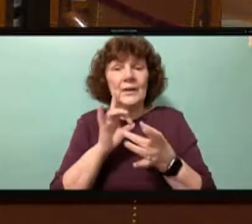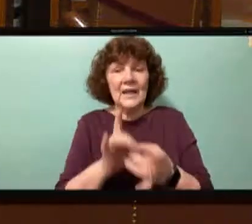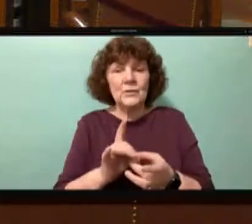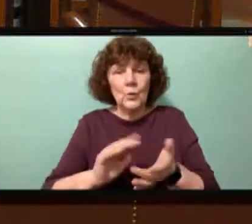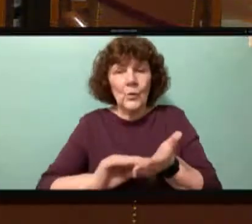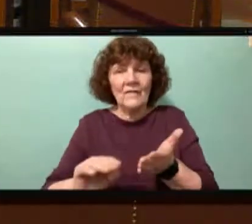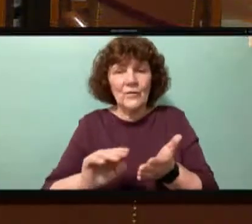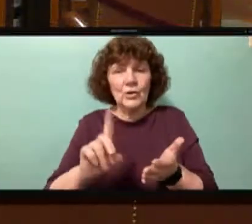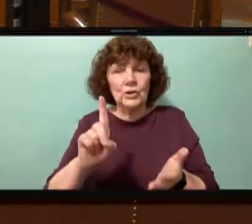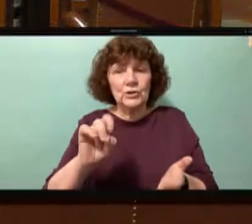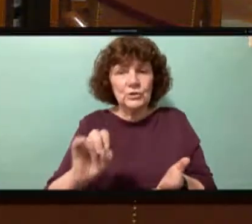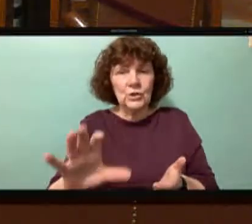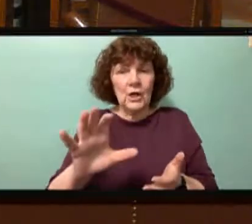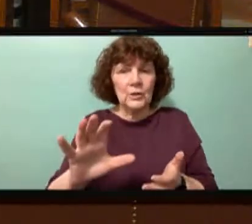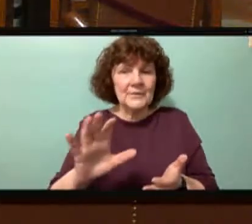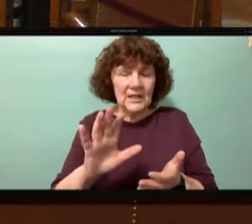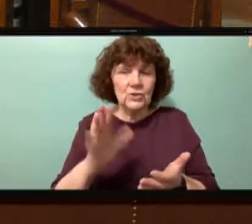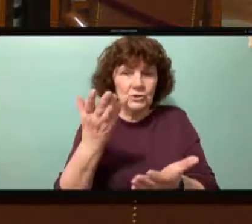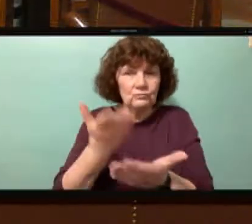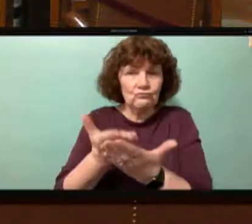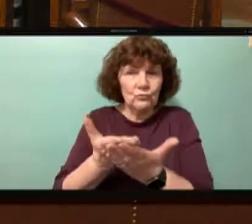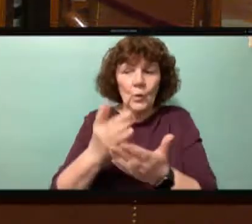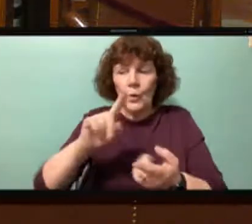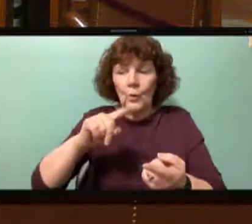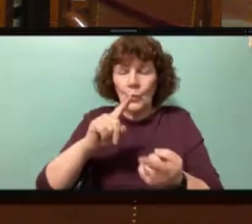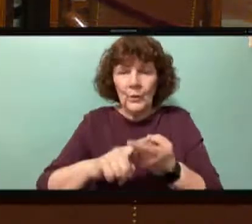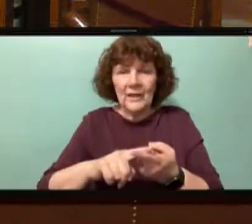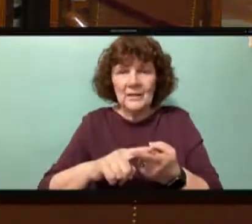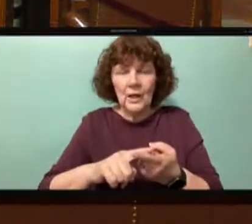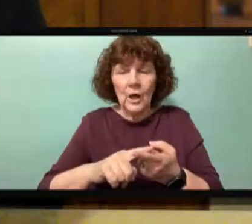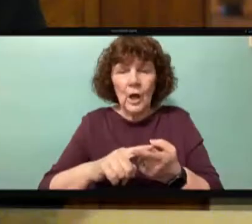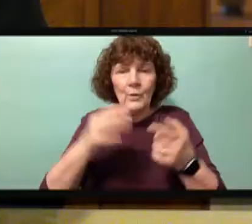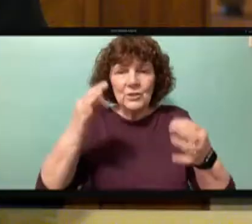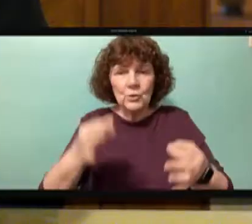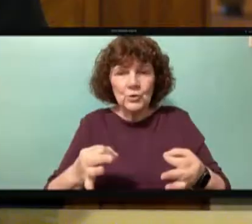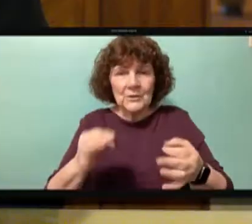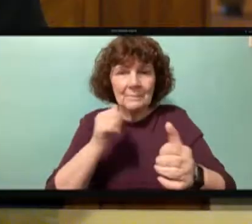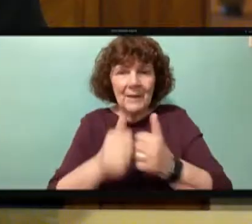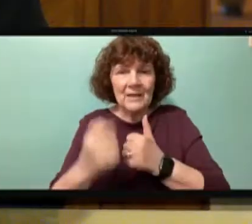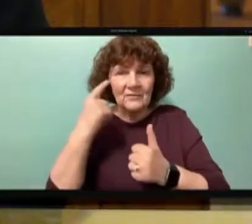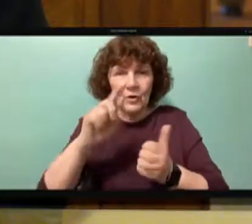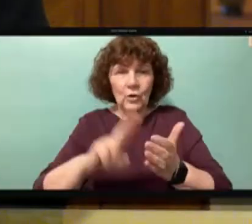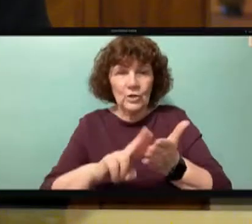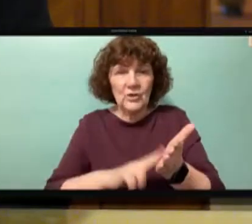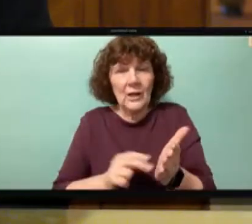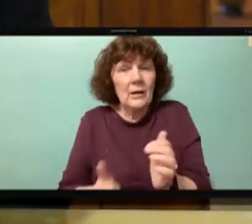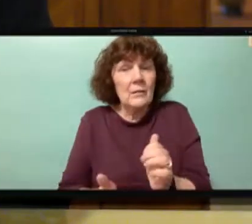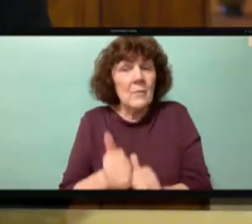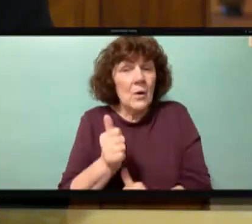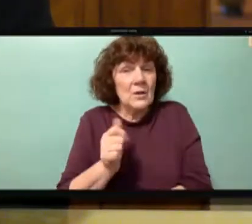is passed for a certain contract, that usually